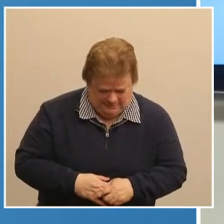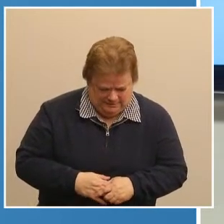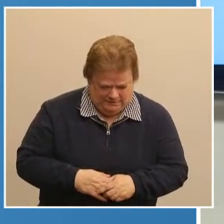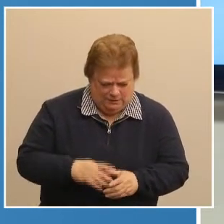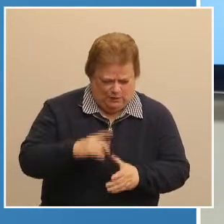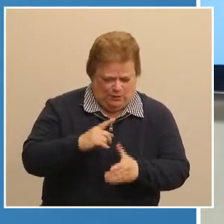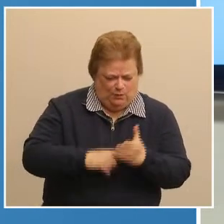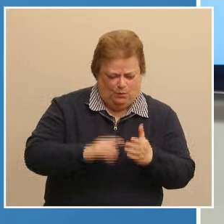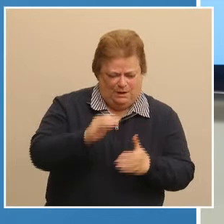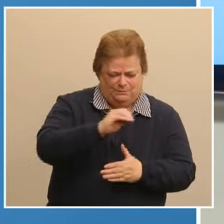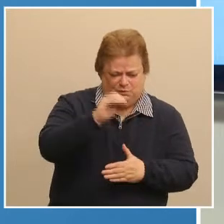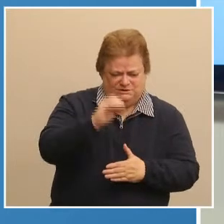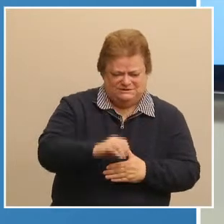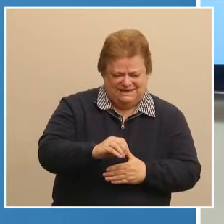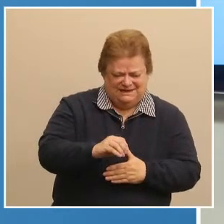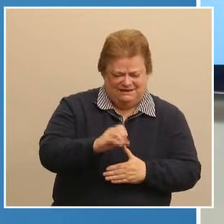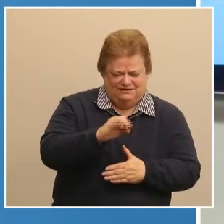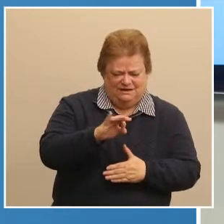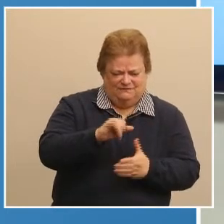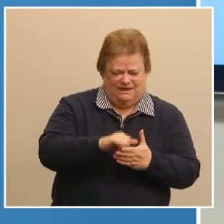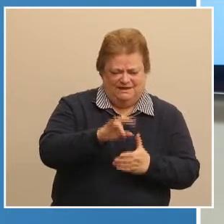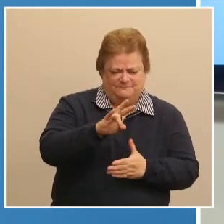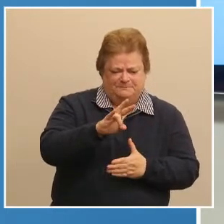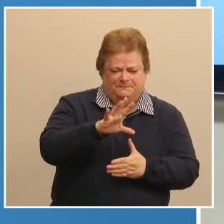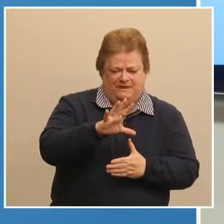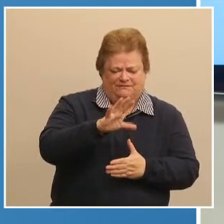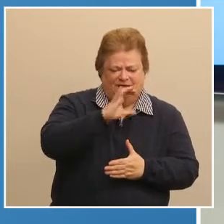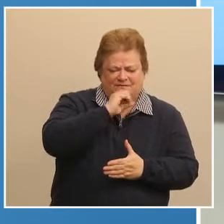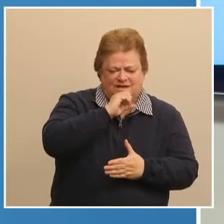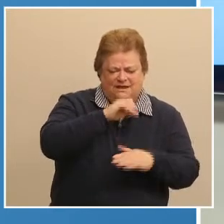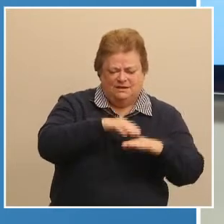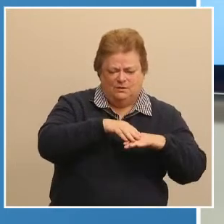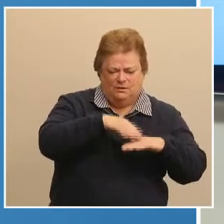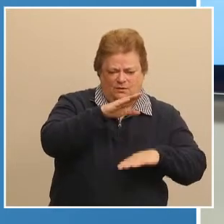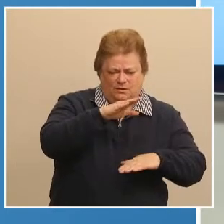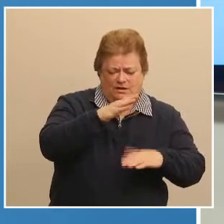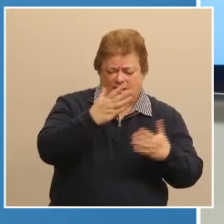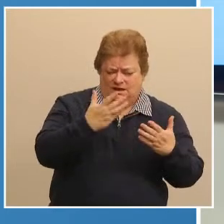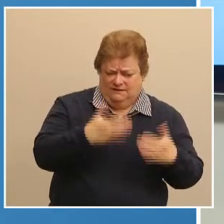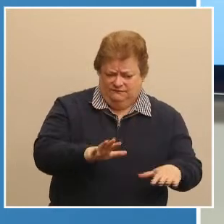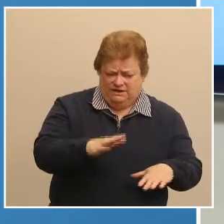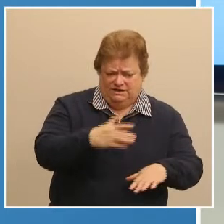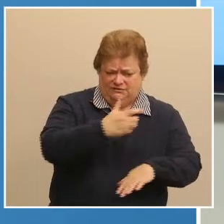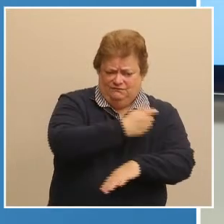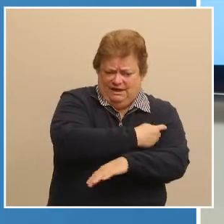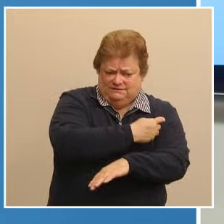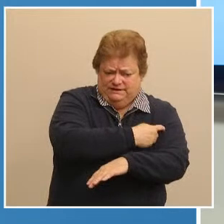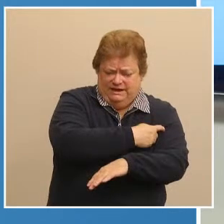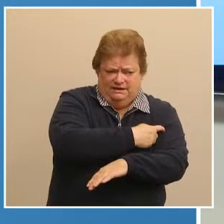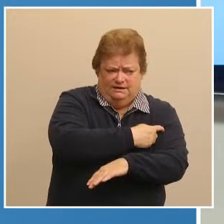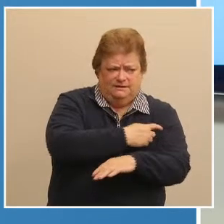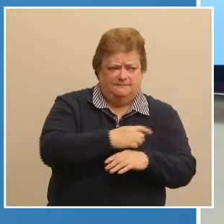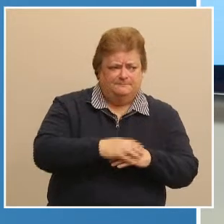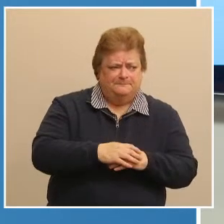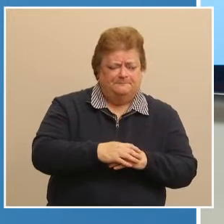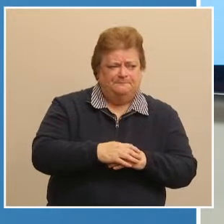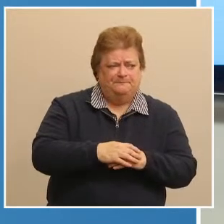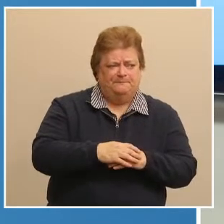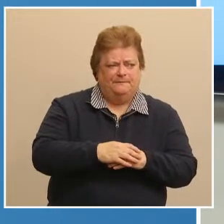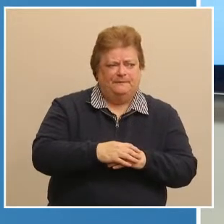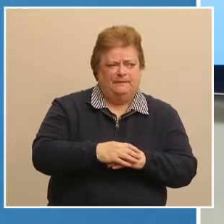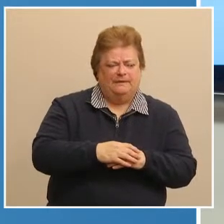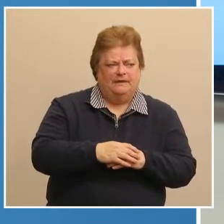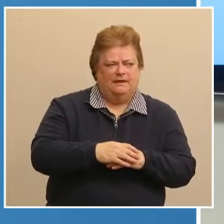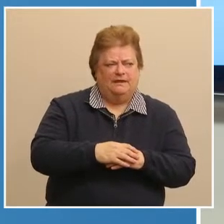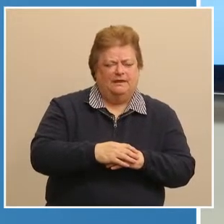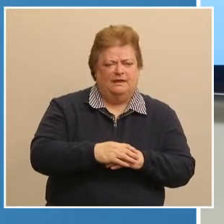percentage or portion of that 75 and over group you think have been vaccinated already, and do you